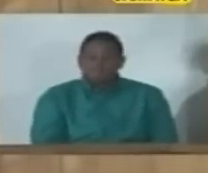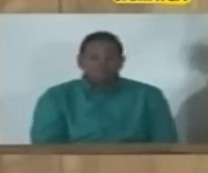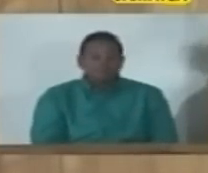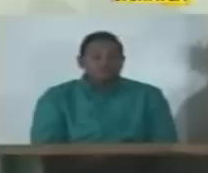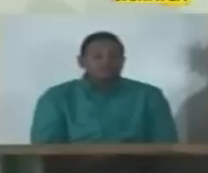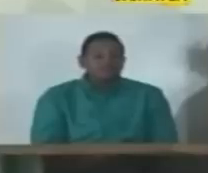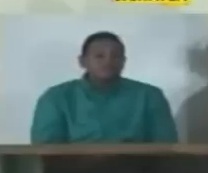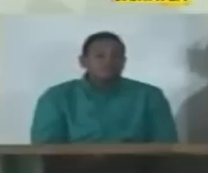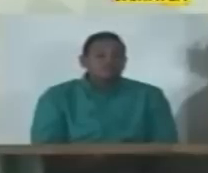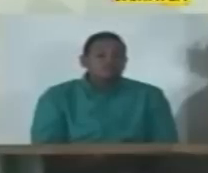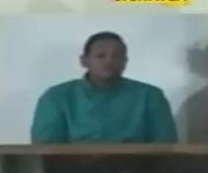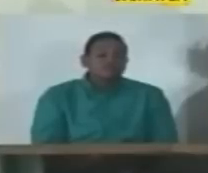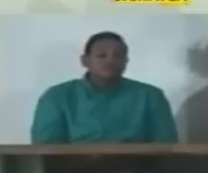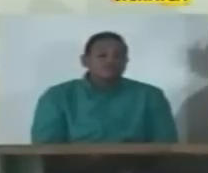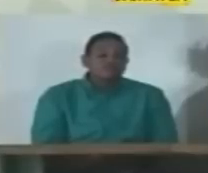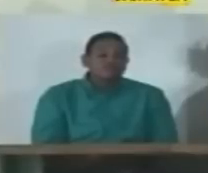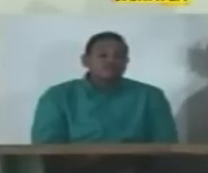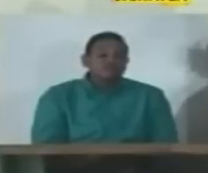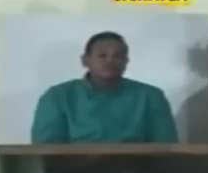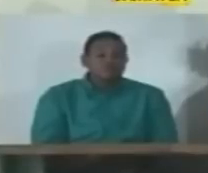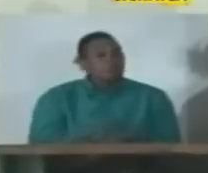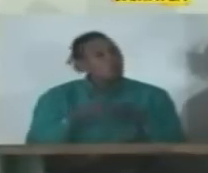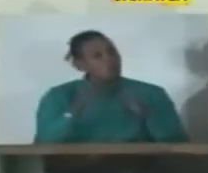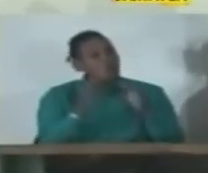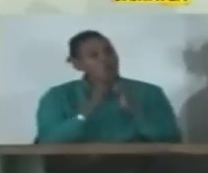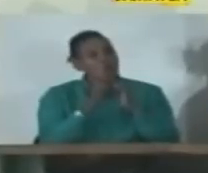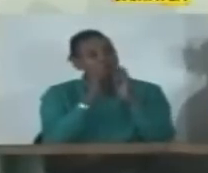propose when we come to,